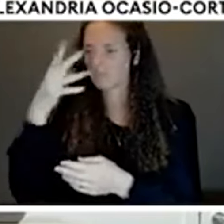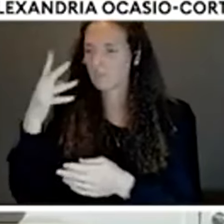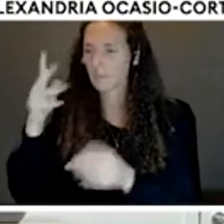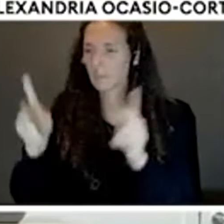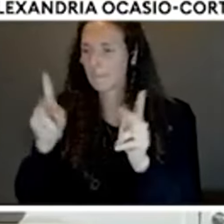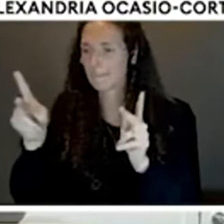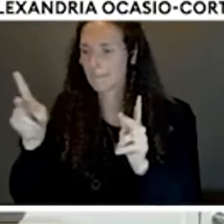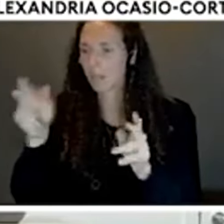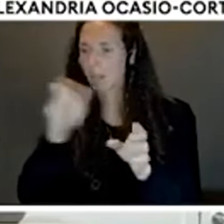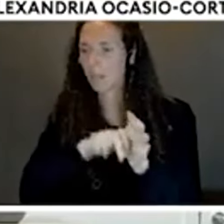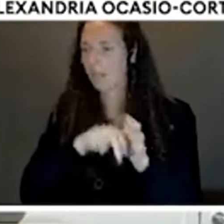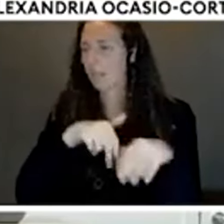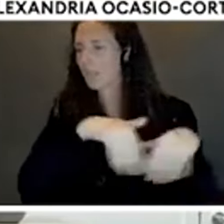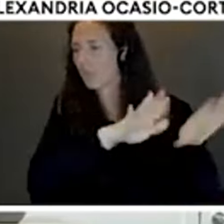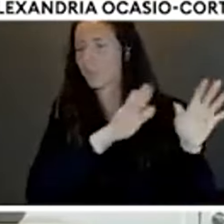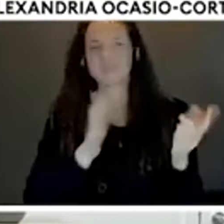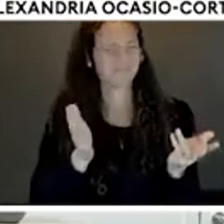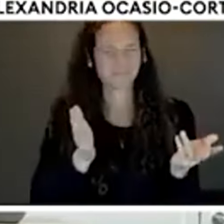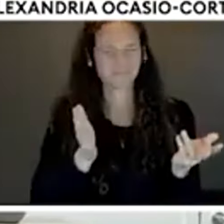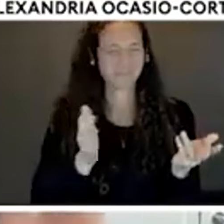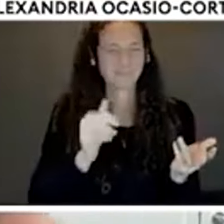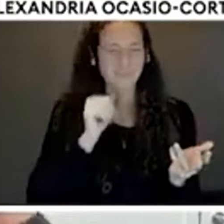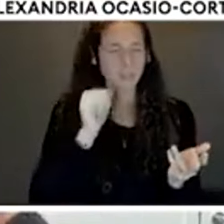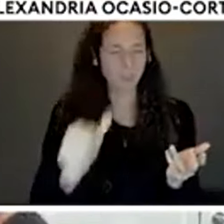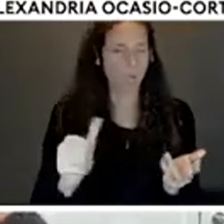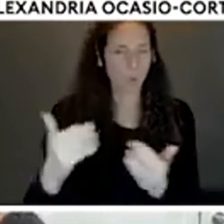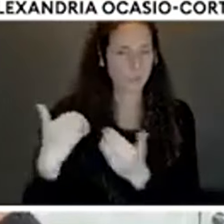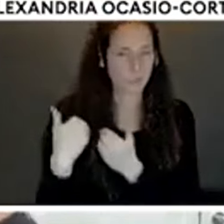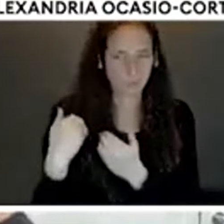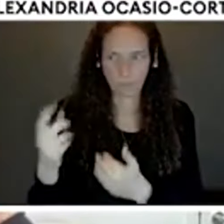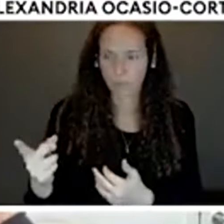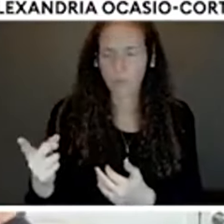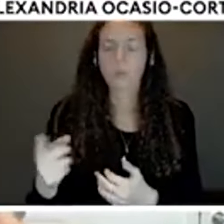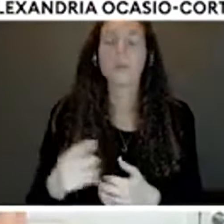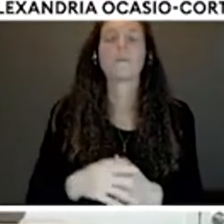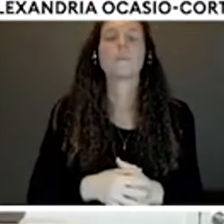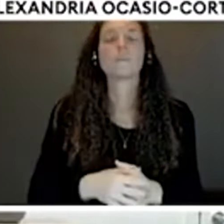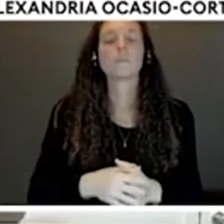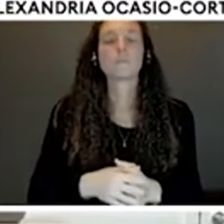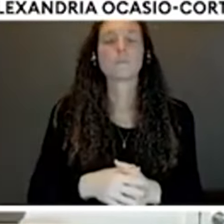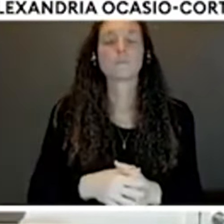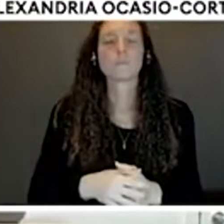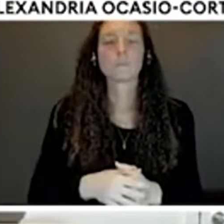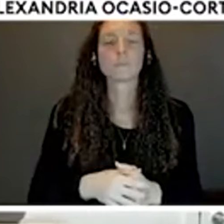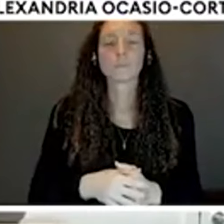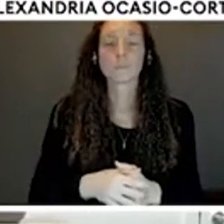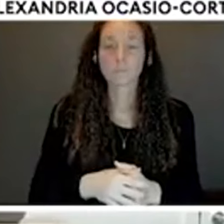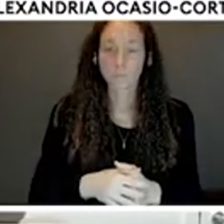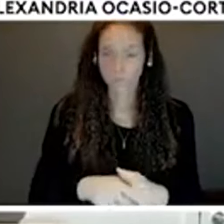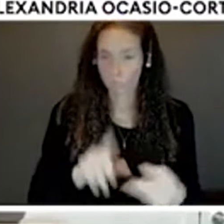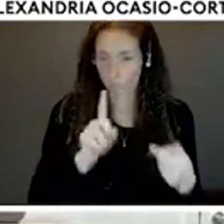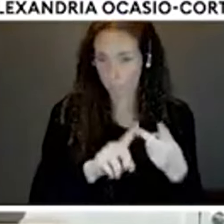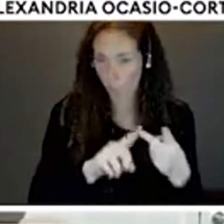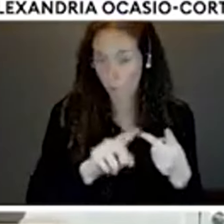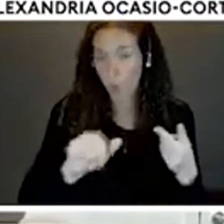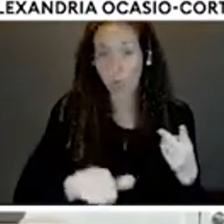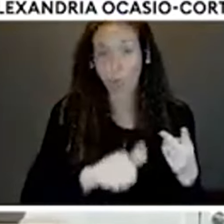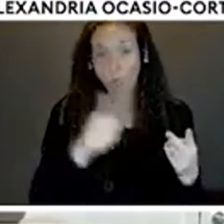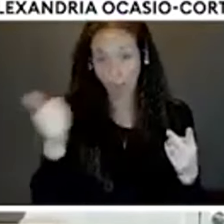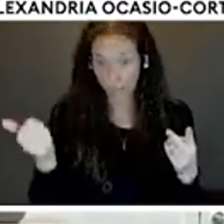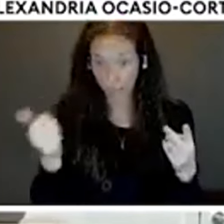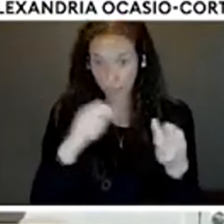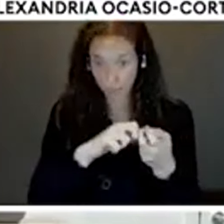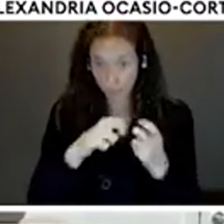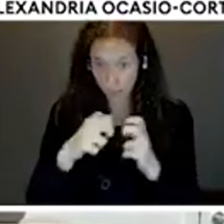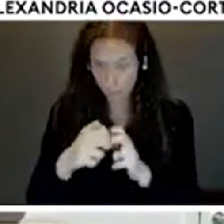responsible. Secondly, there's actually really interesting is a really interesting